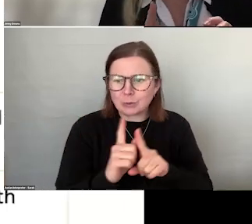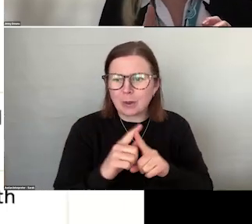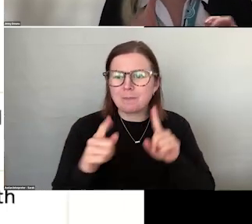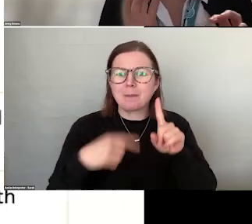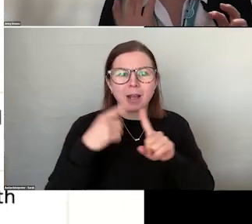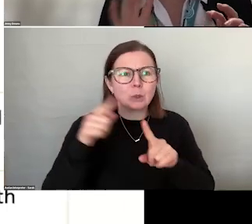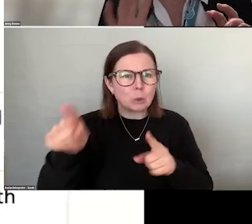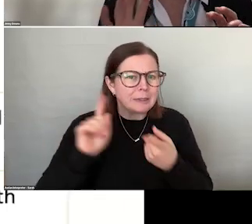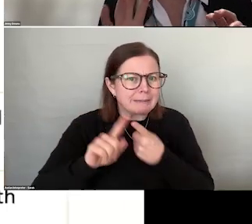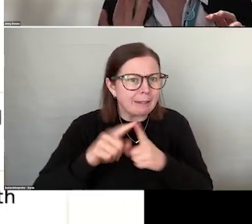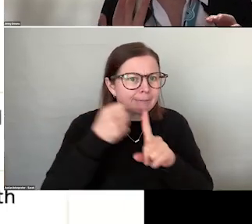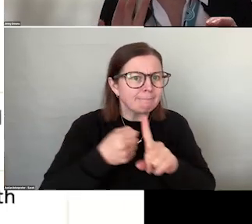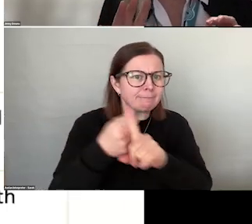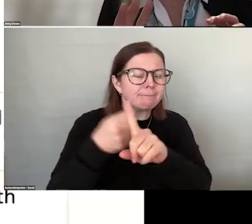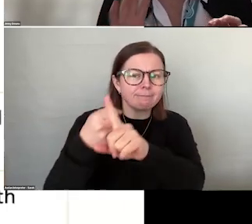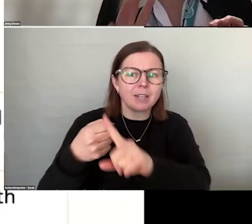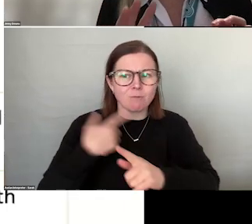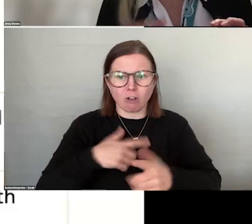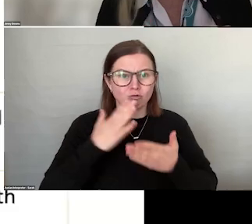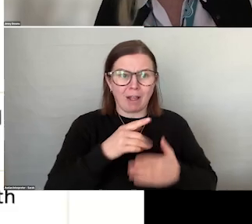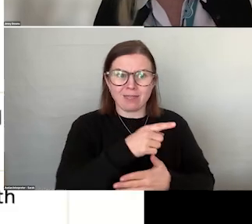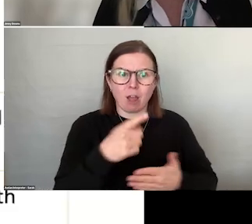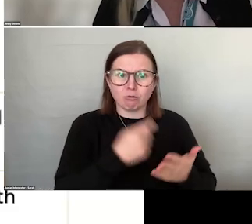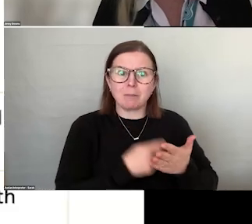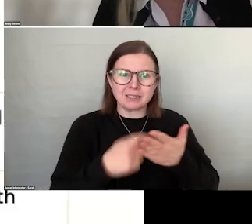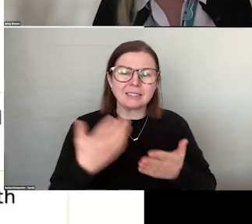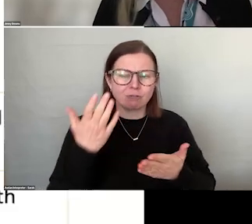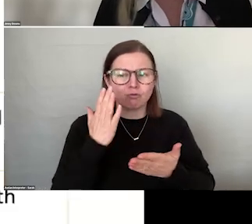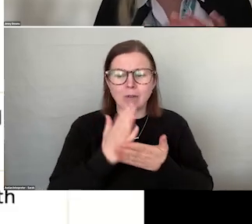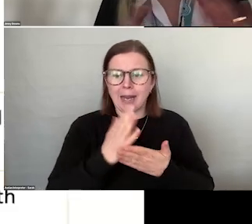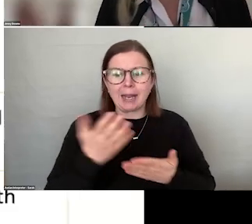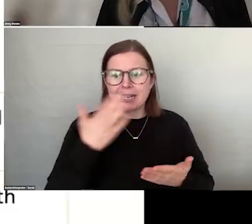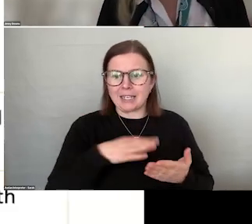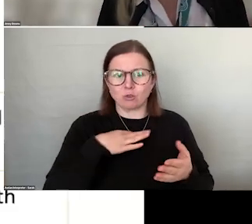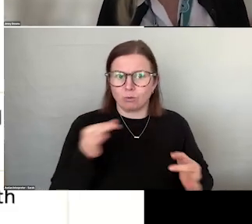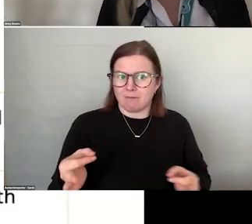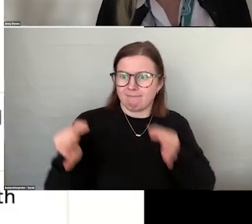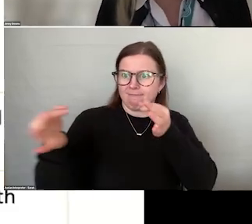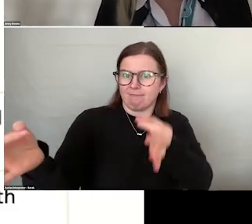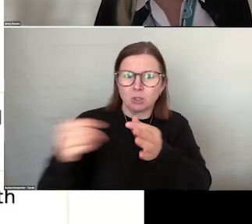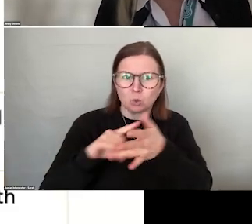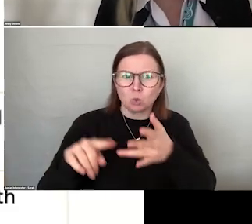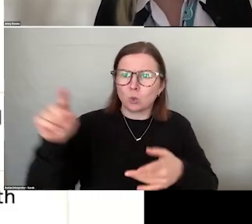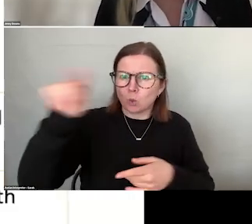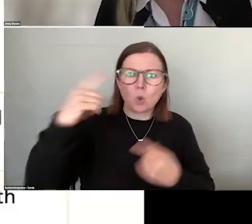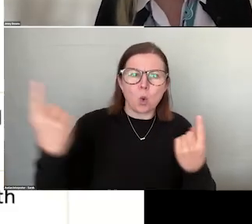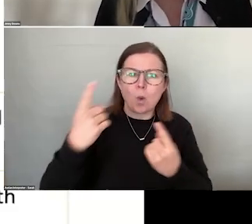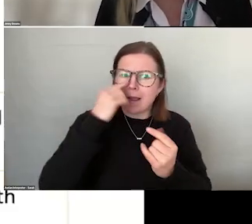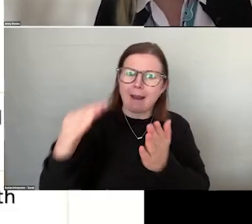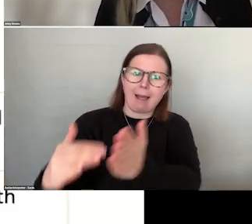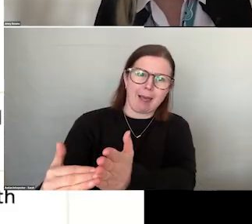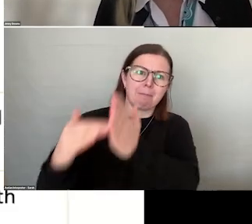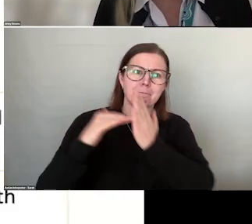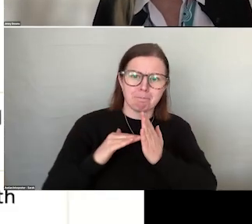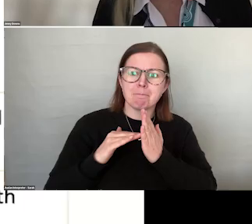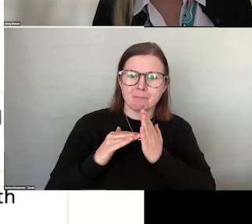on pitching in, because these recommendations need to be taken to people who can help us to change, or people who